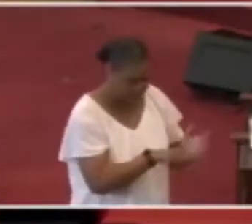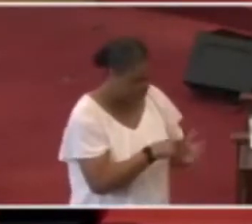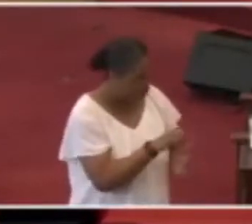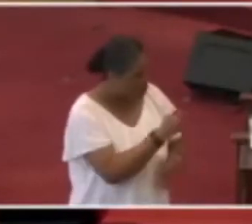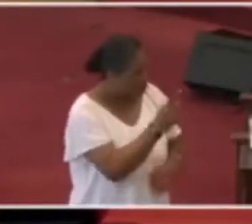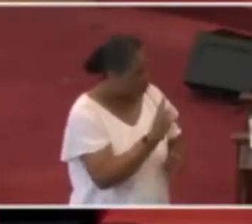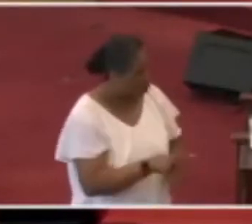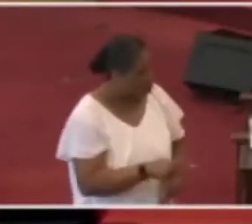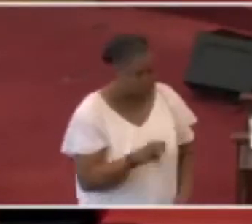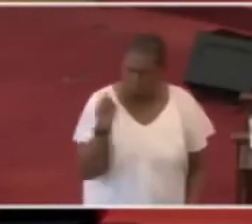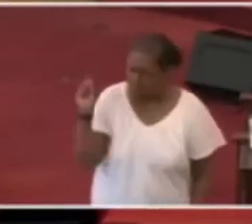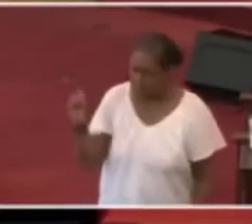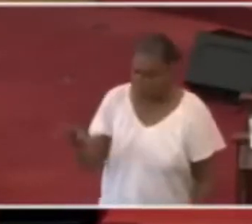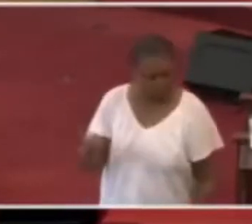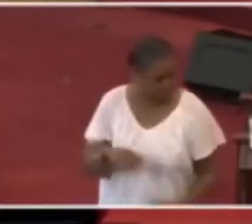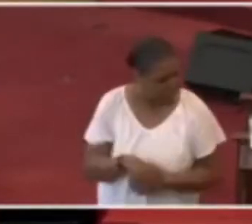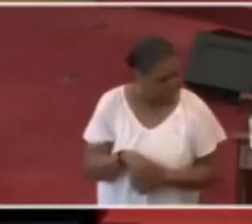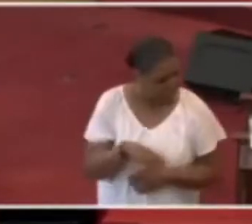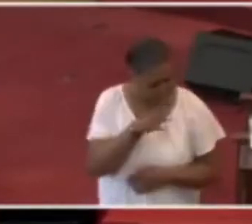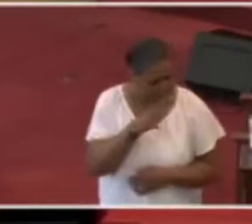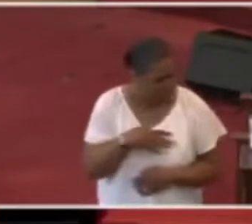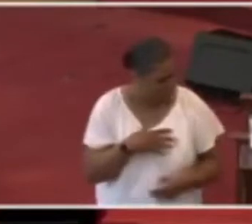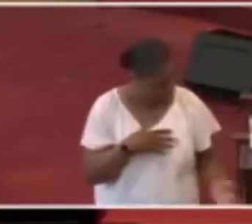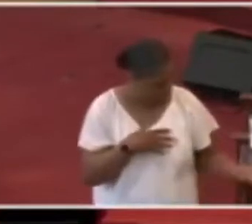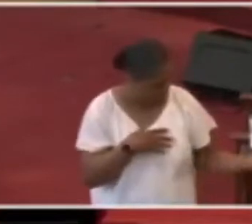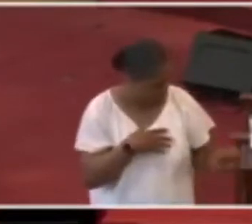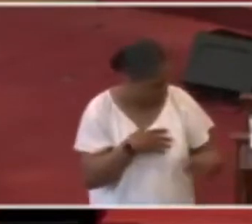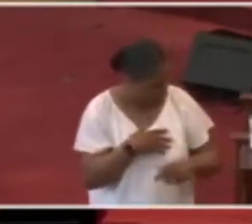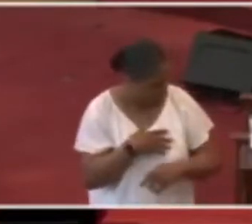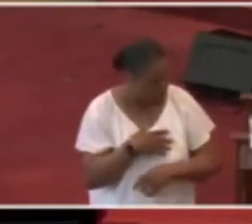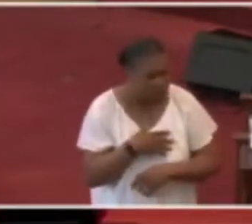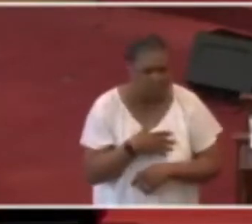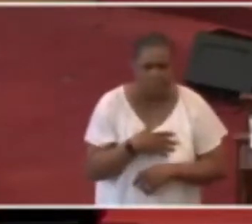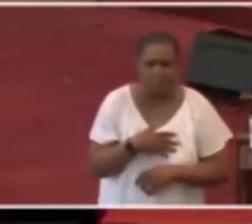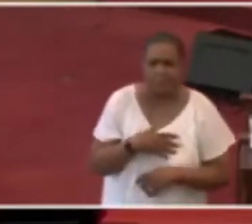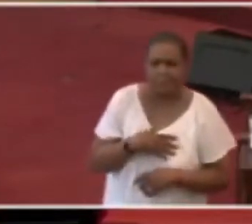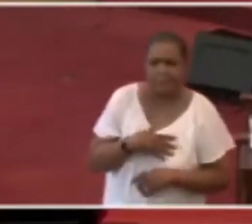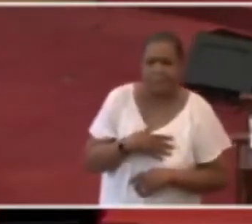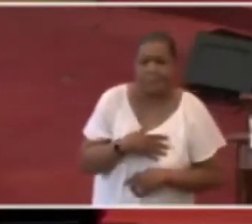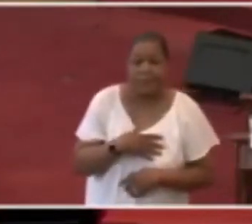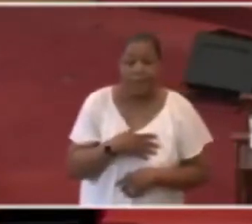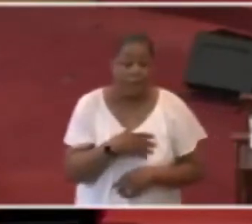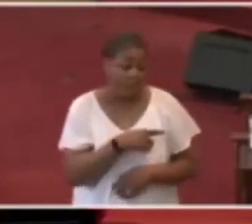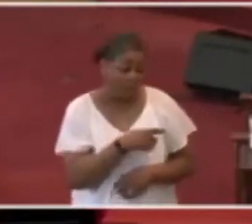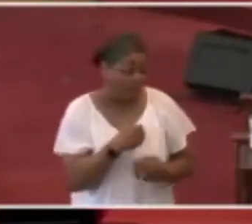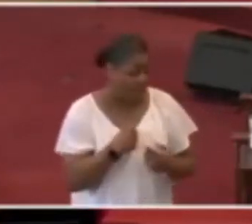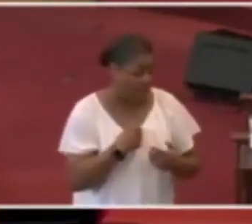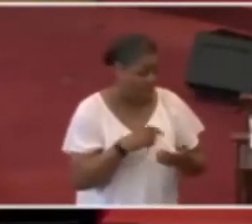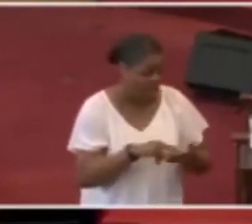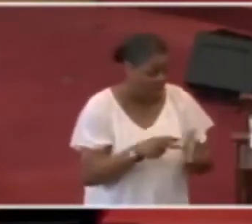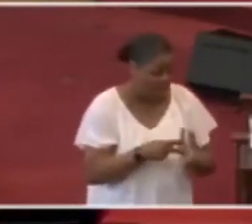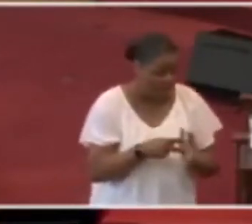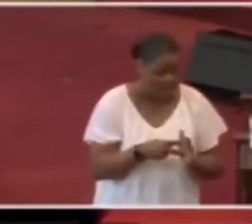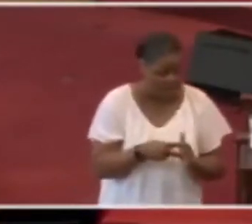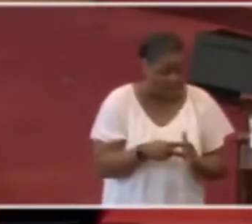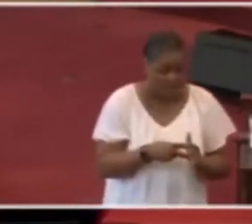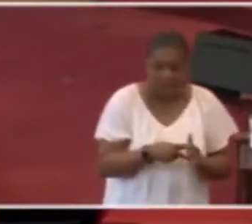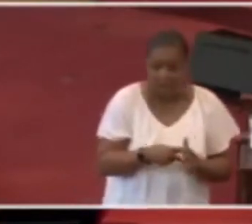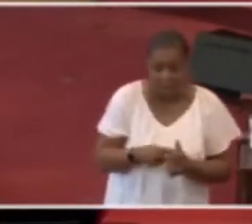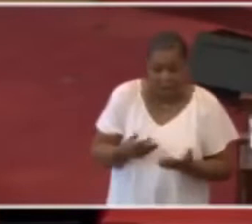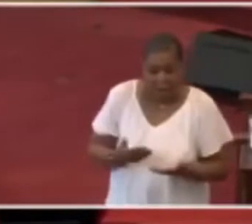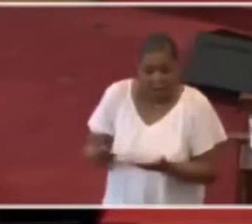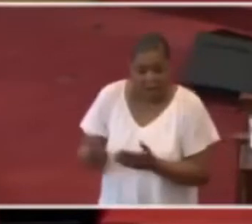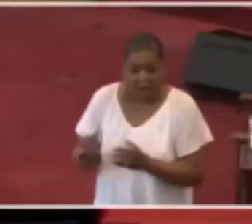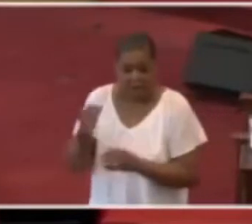free to cast the first stone. The boldness and the strong intention these men each possess when pushing this woman to Jesus